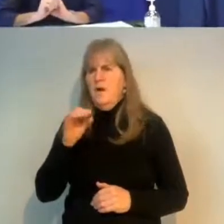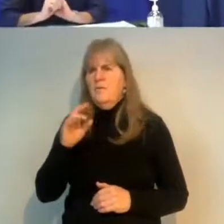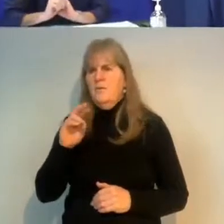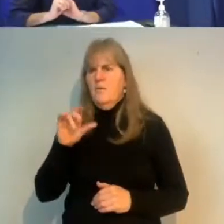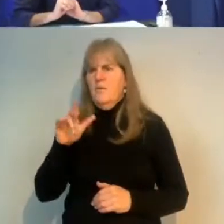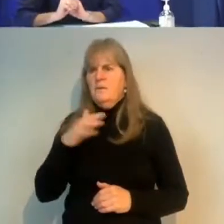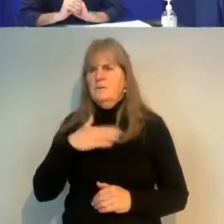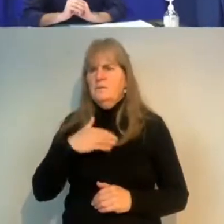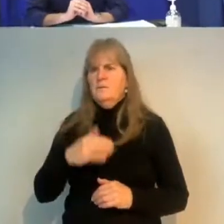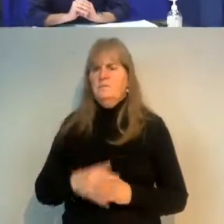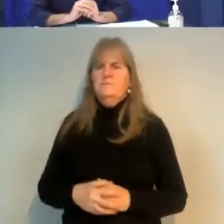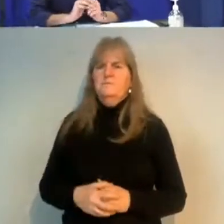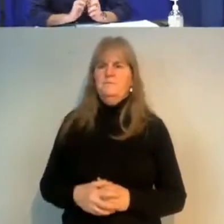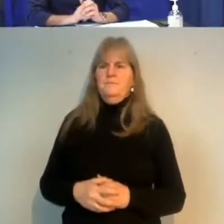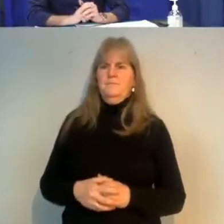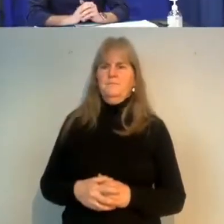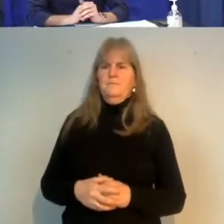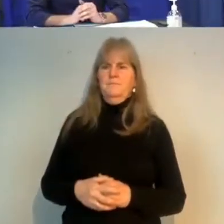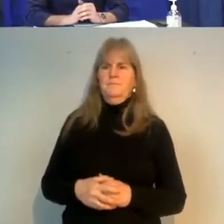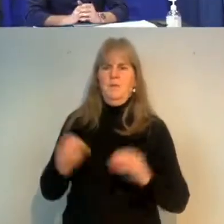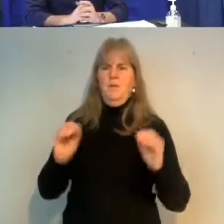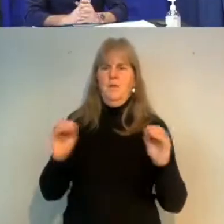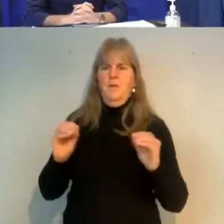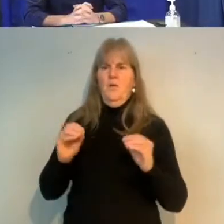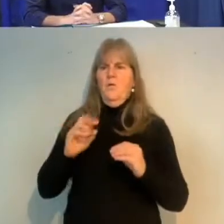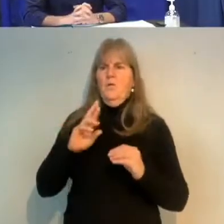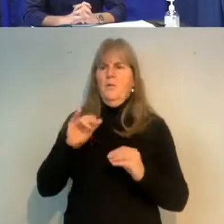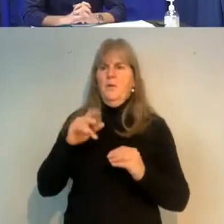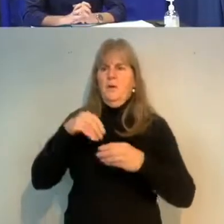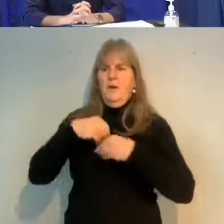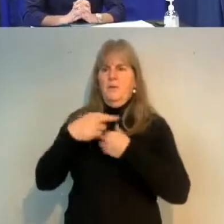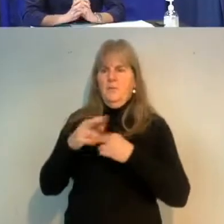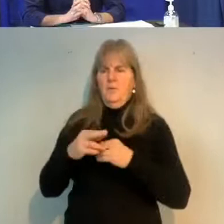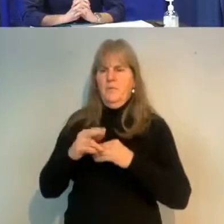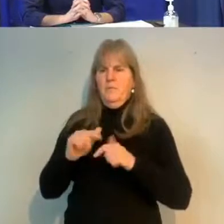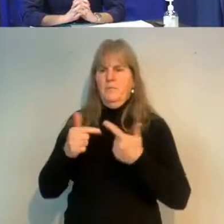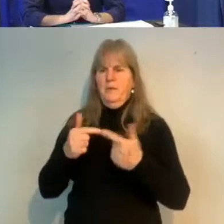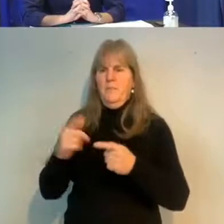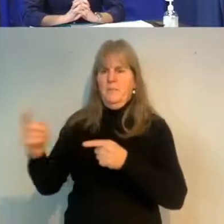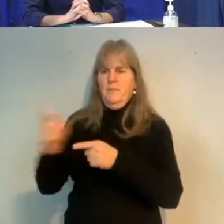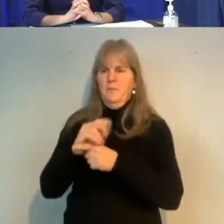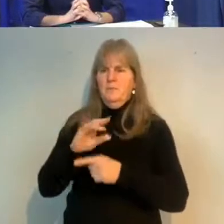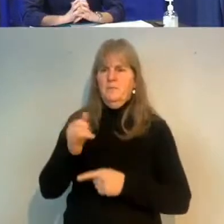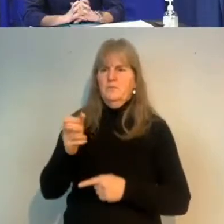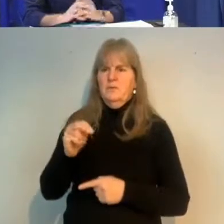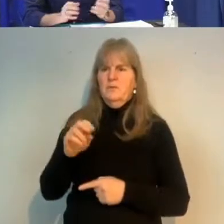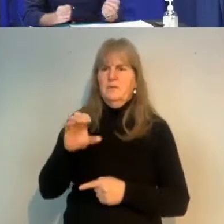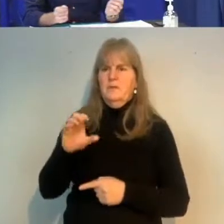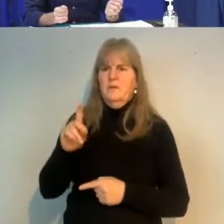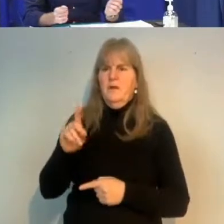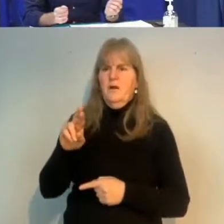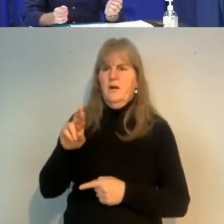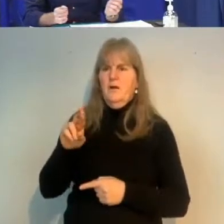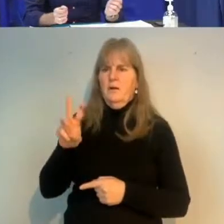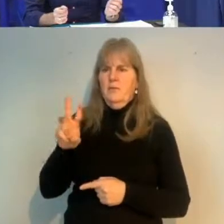We have no reporters in the room, so we will go to the phone lines, and we will start with John at CKRW.